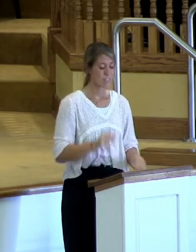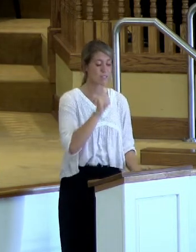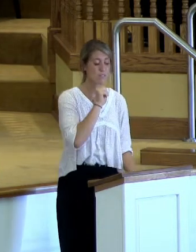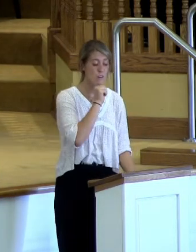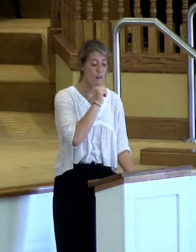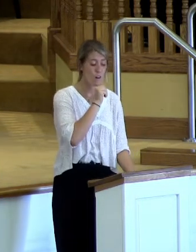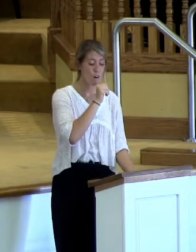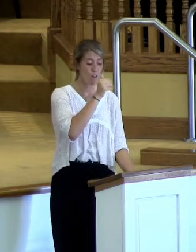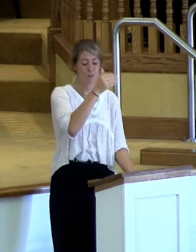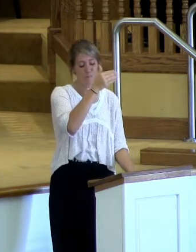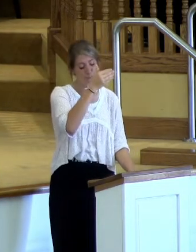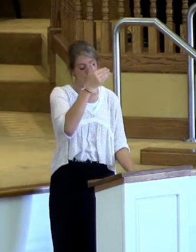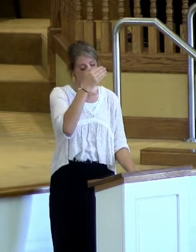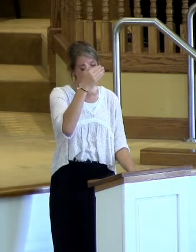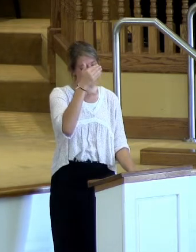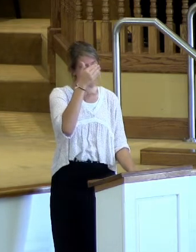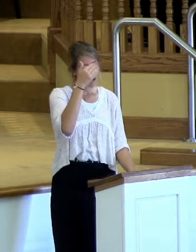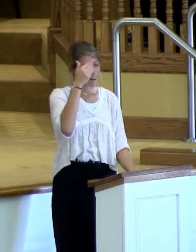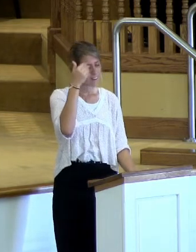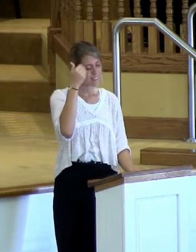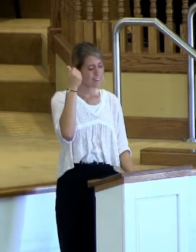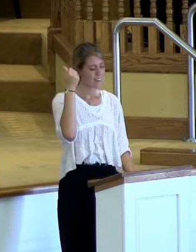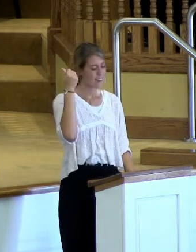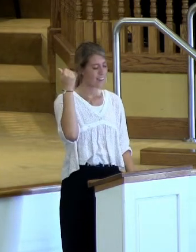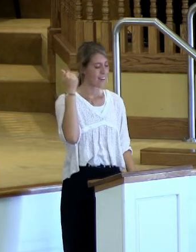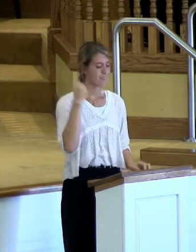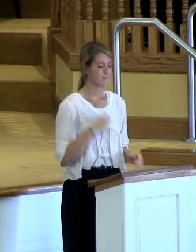story. Don't